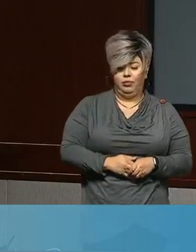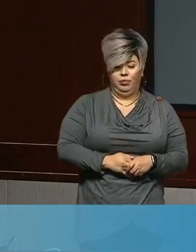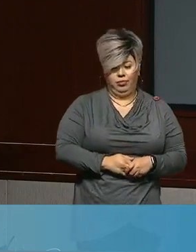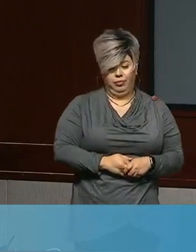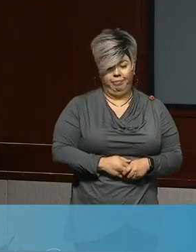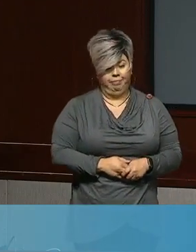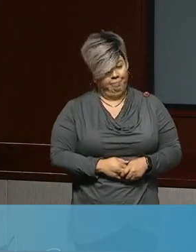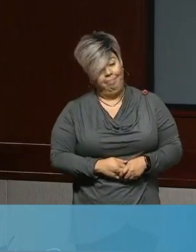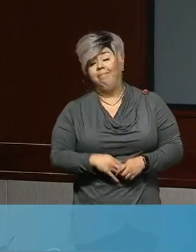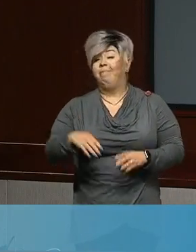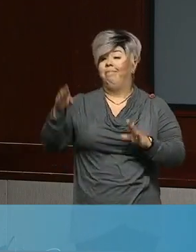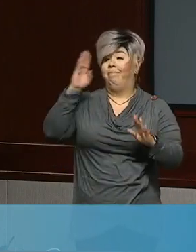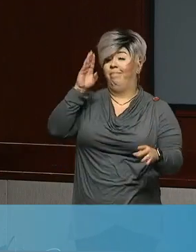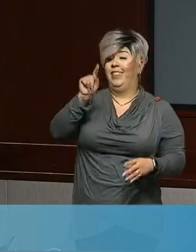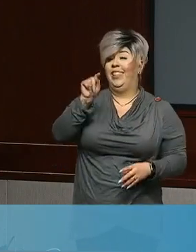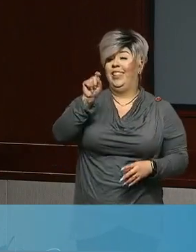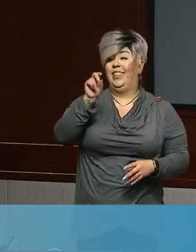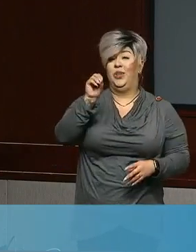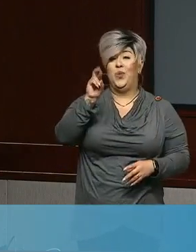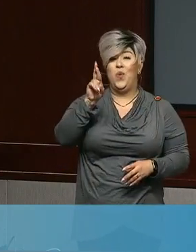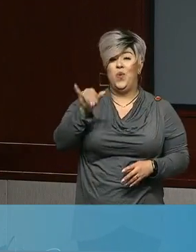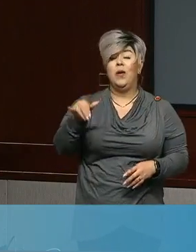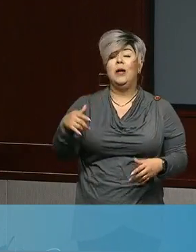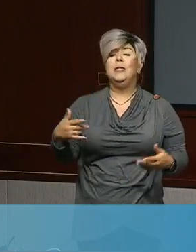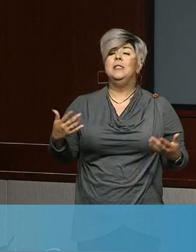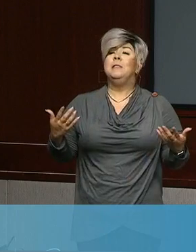Hi, Tori. I'm going to try to,